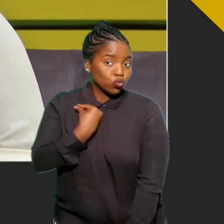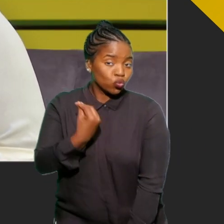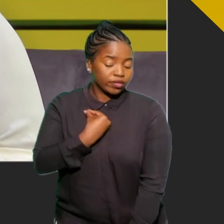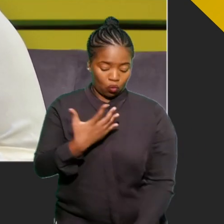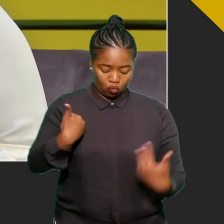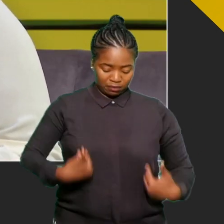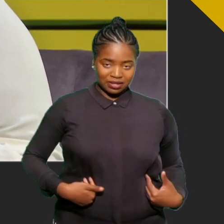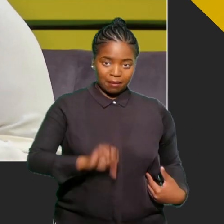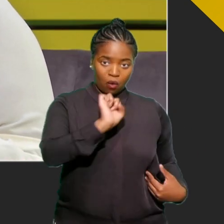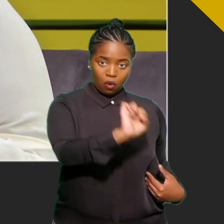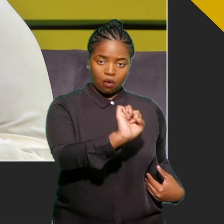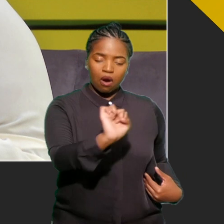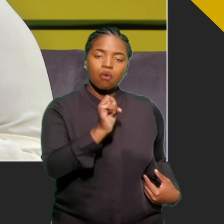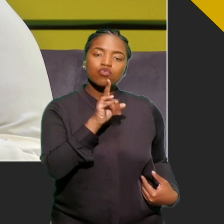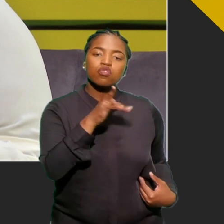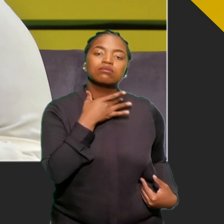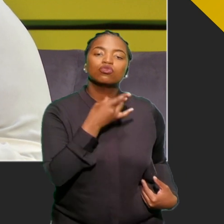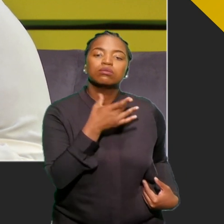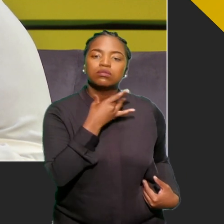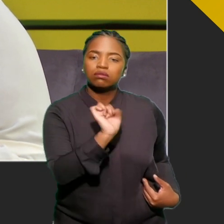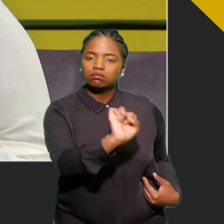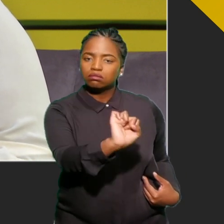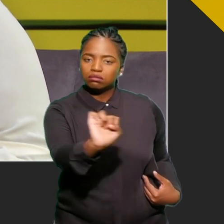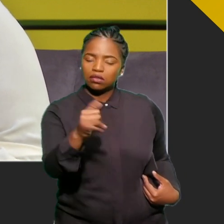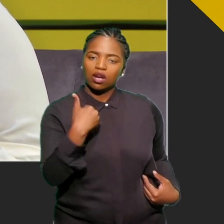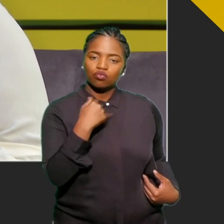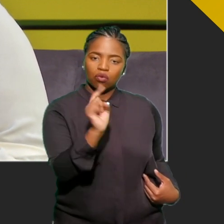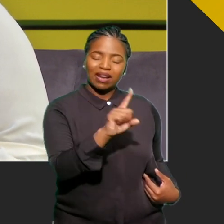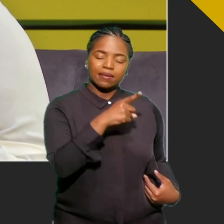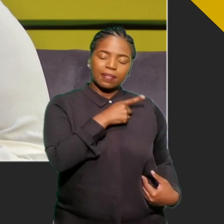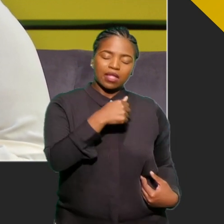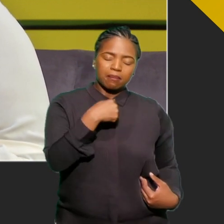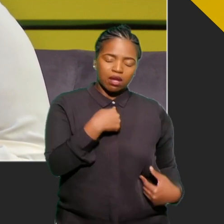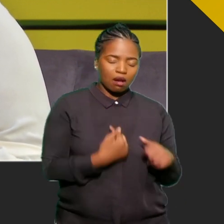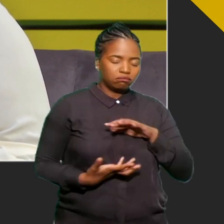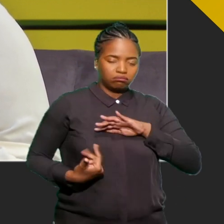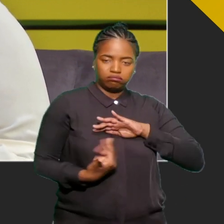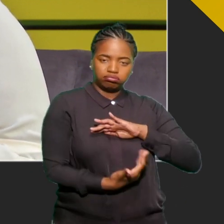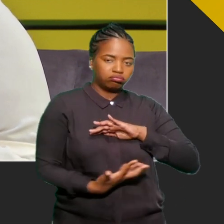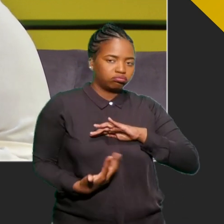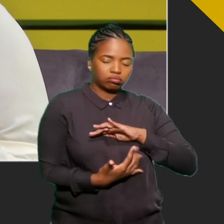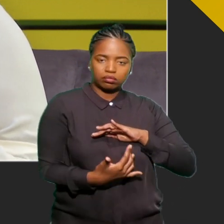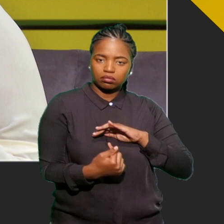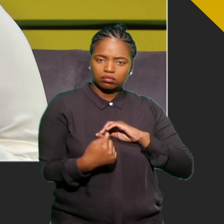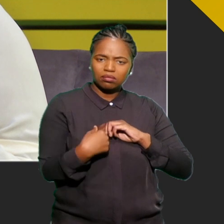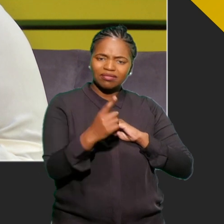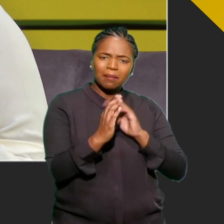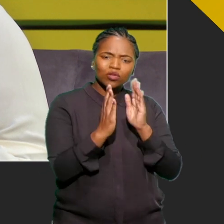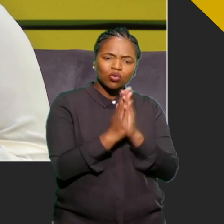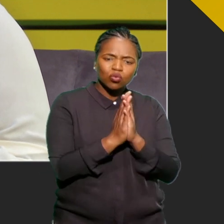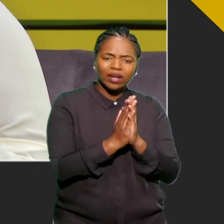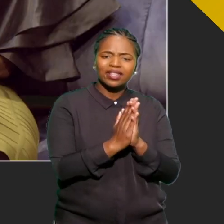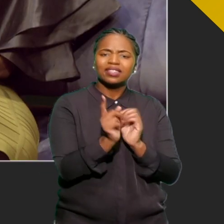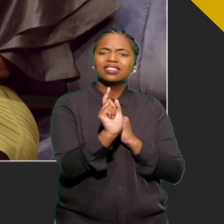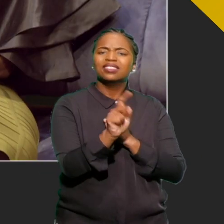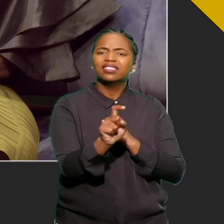sexuality. And that's why, for instance, I have a great passion of talking to faith organizations